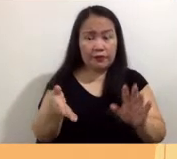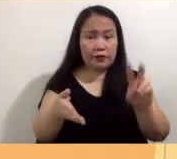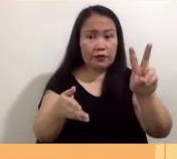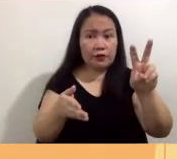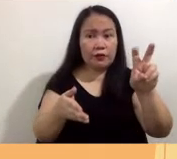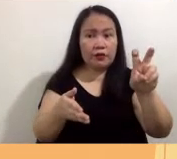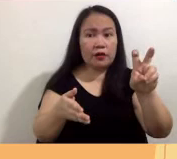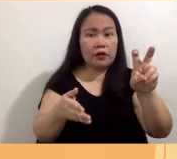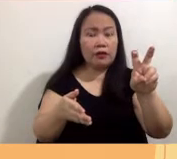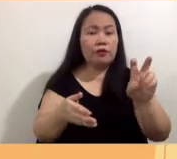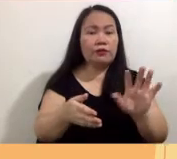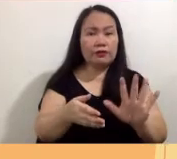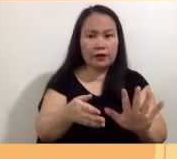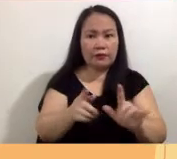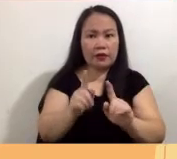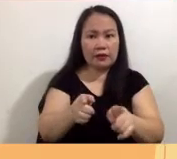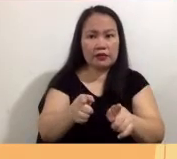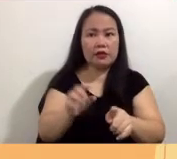and 2/5